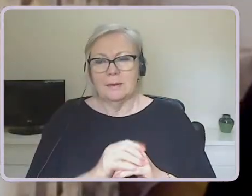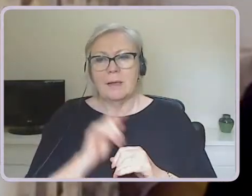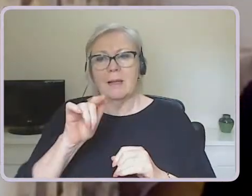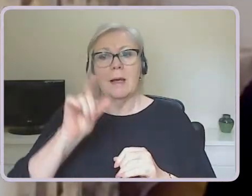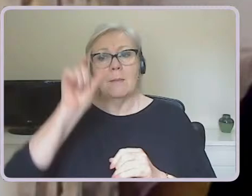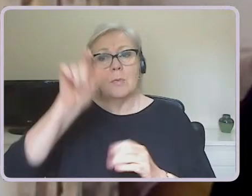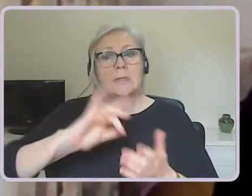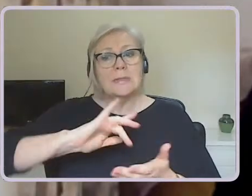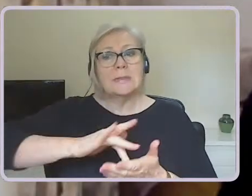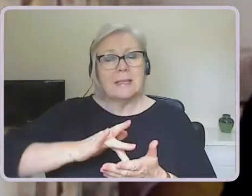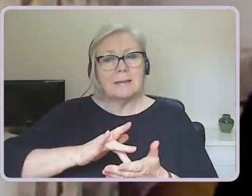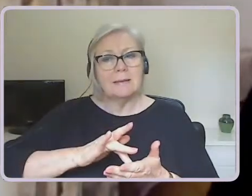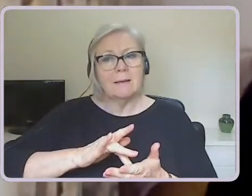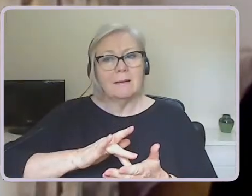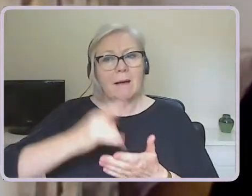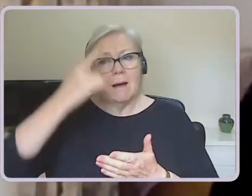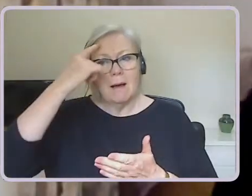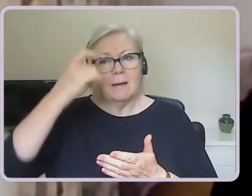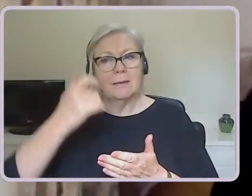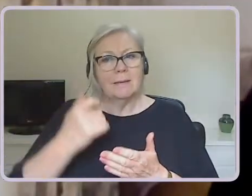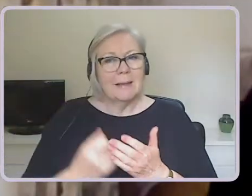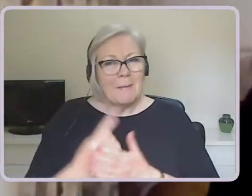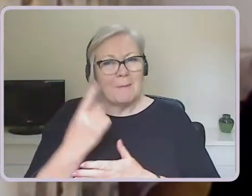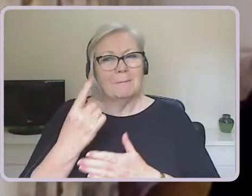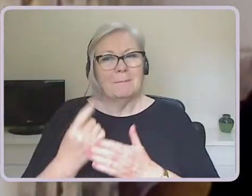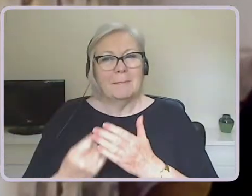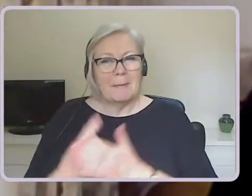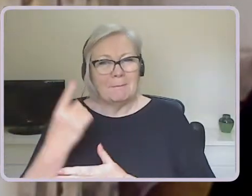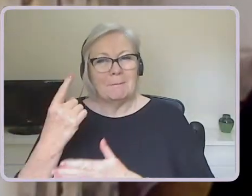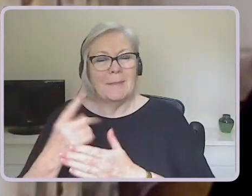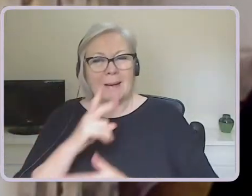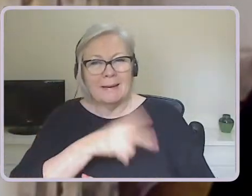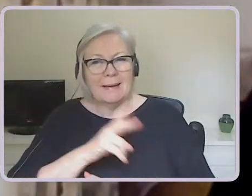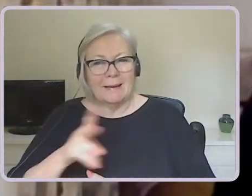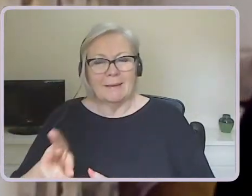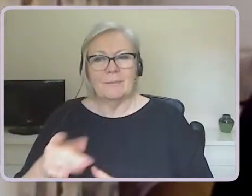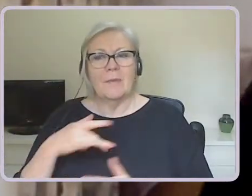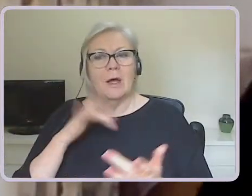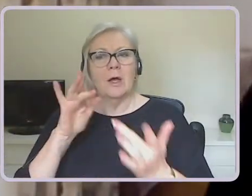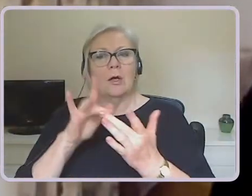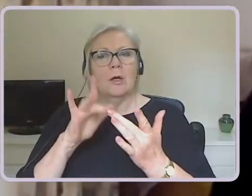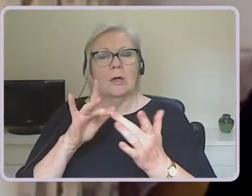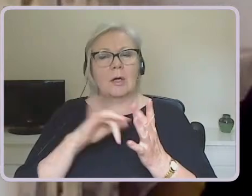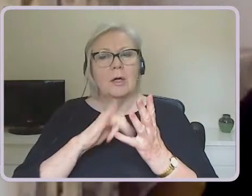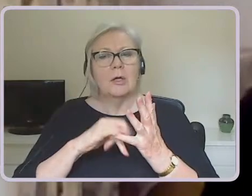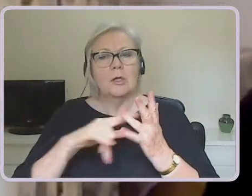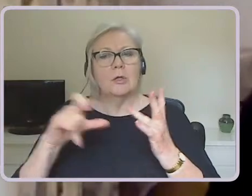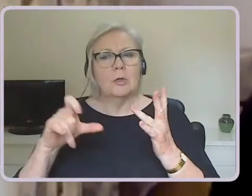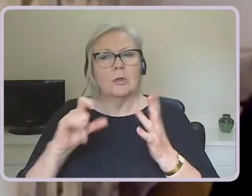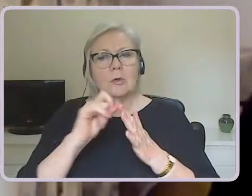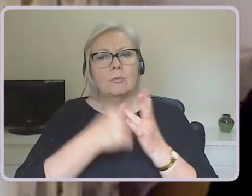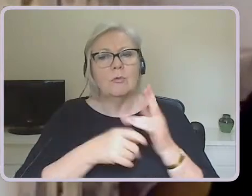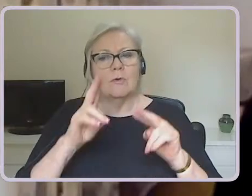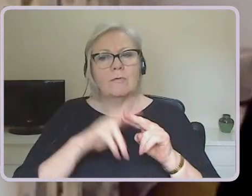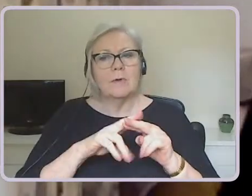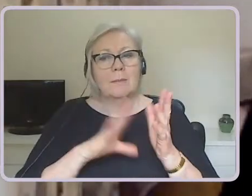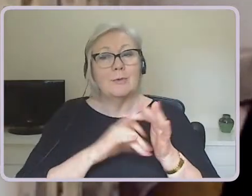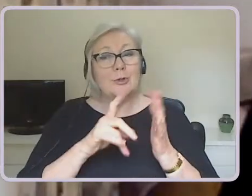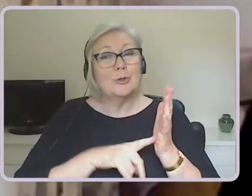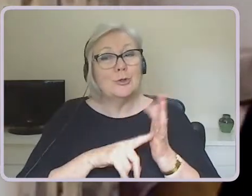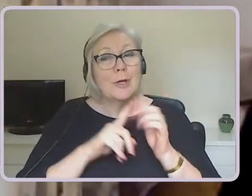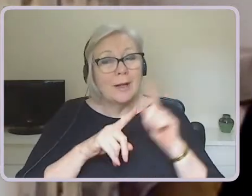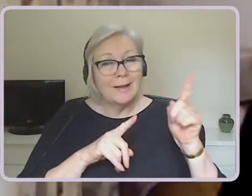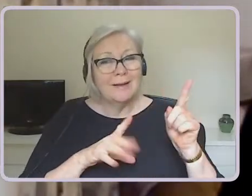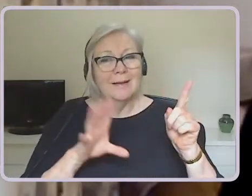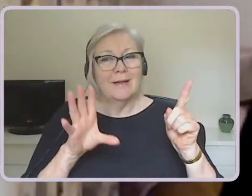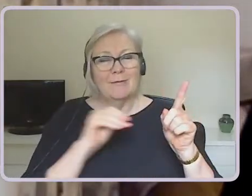coming up. And then I contacted Associate Professor Michelle Villeneuve from the University of Sydney, and we've